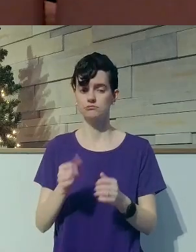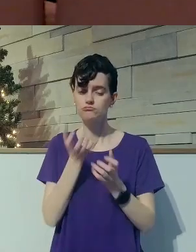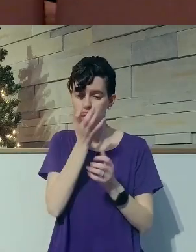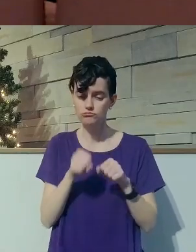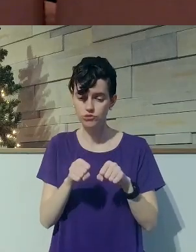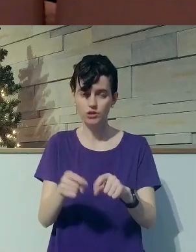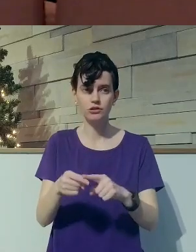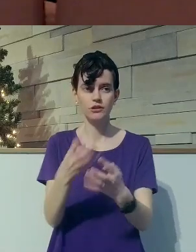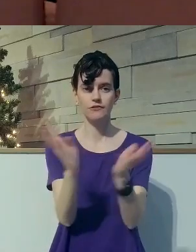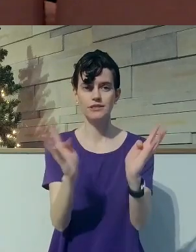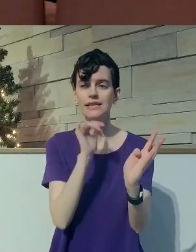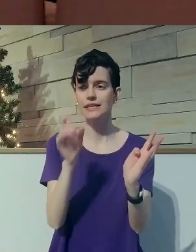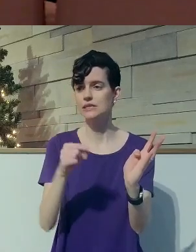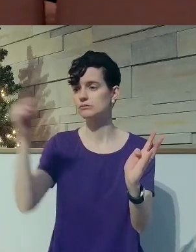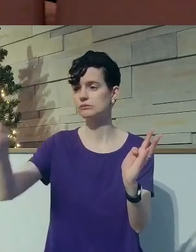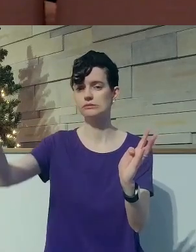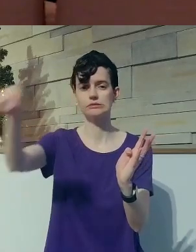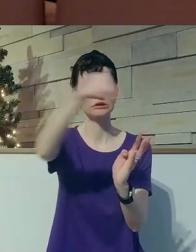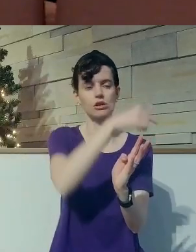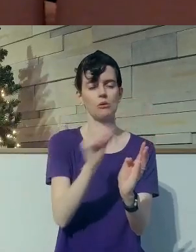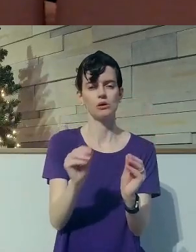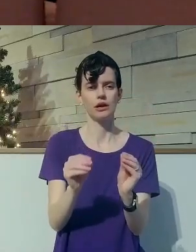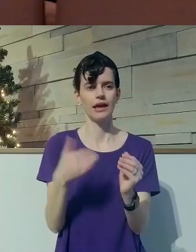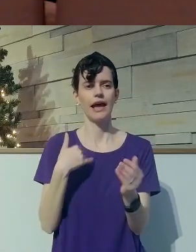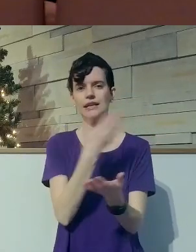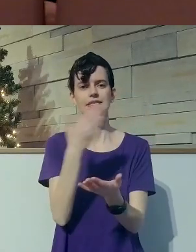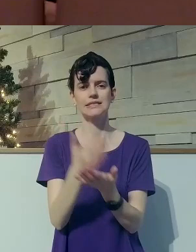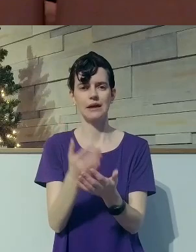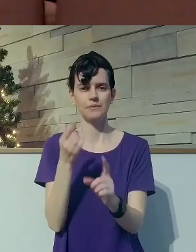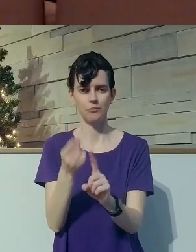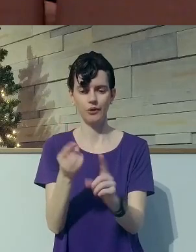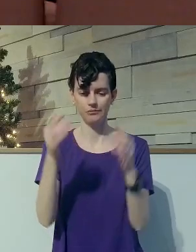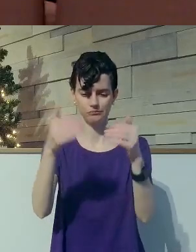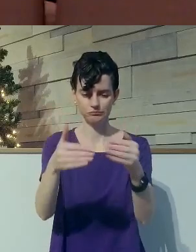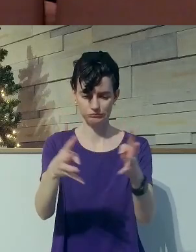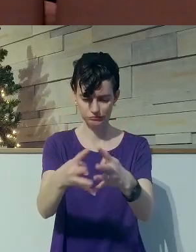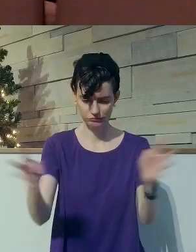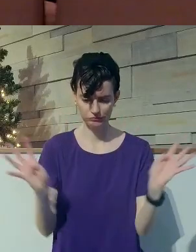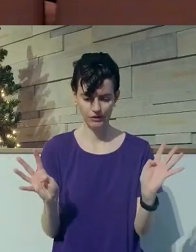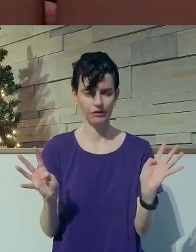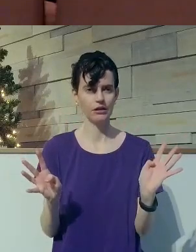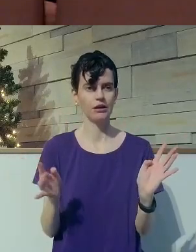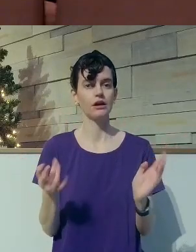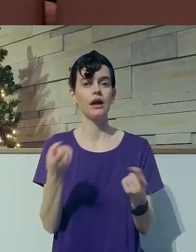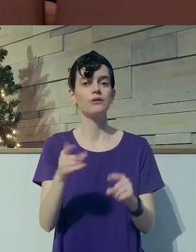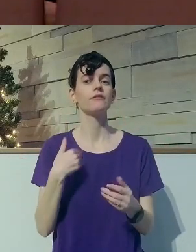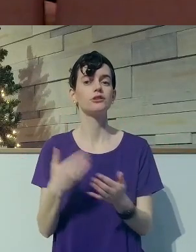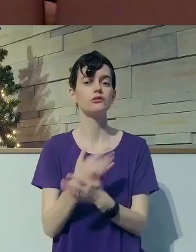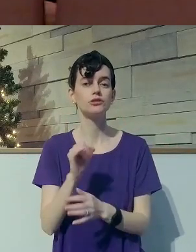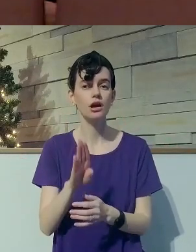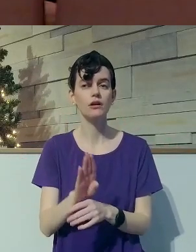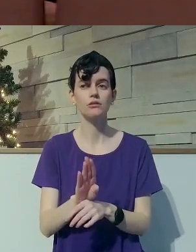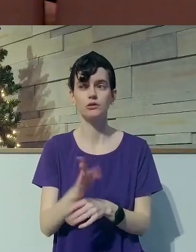the fence. I didn't have to mow the next yard and the next yard. There was a stopping point, all right? It's like whenever you get a new job. If you go to